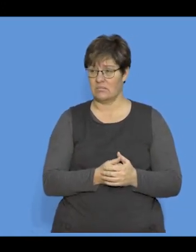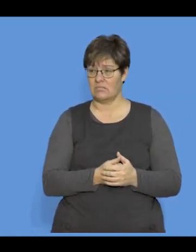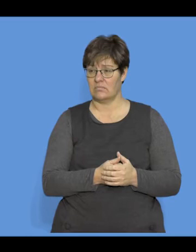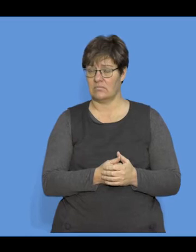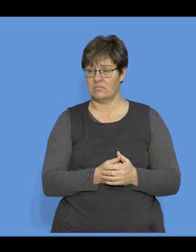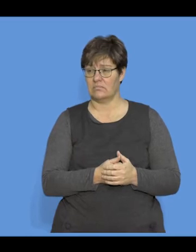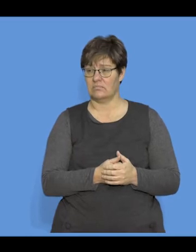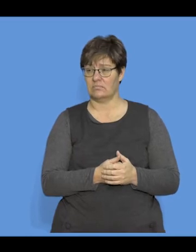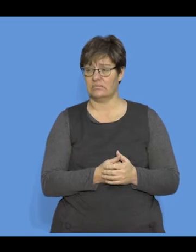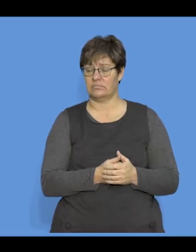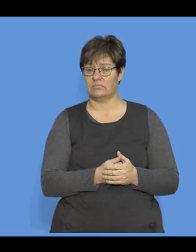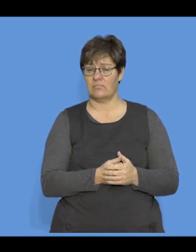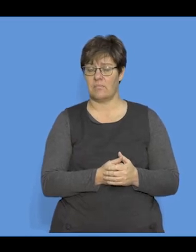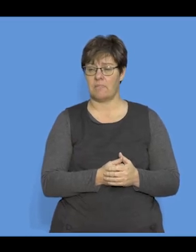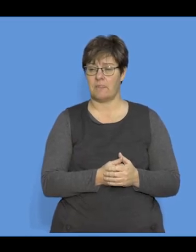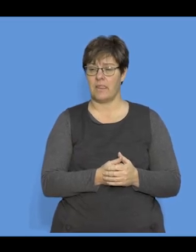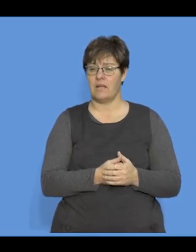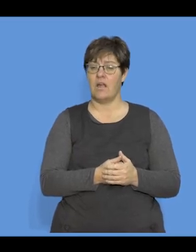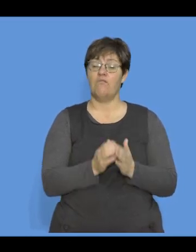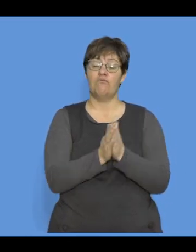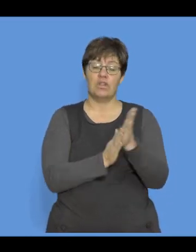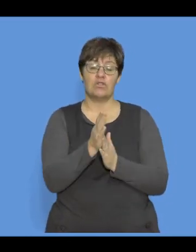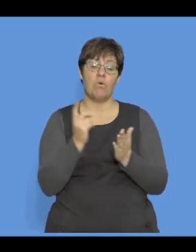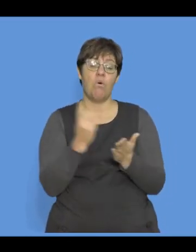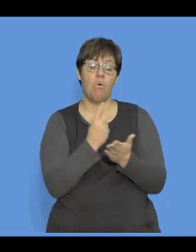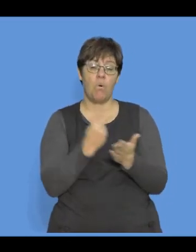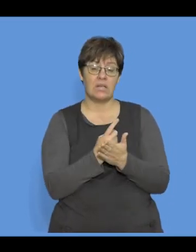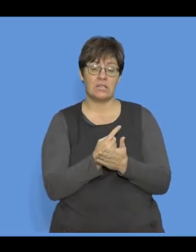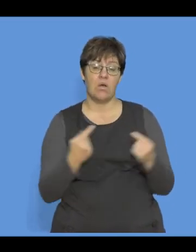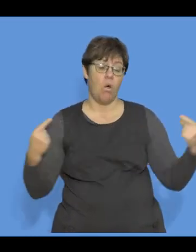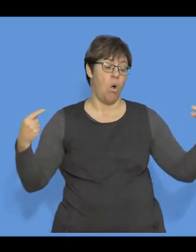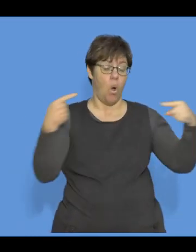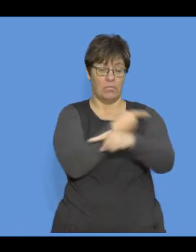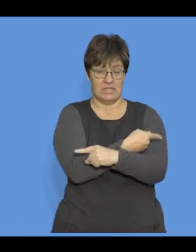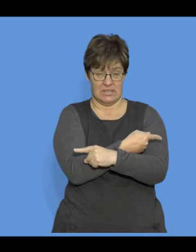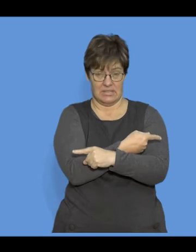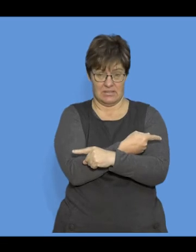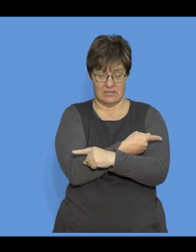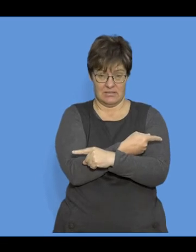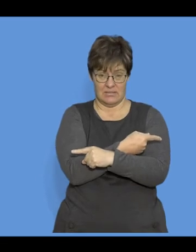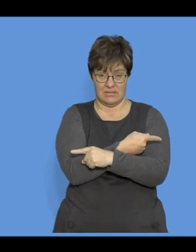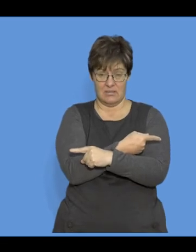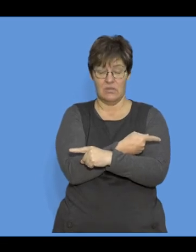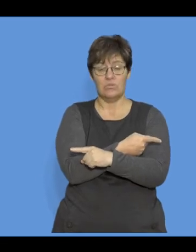to the left, friction always acts in the opposite direction to the motion of the object. So